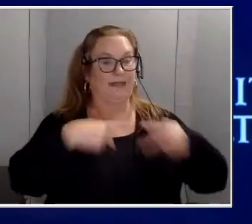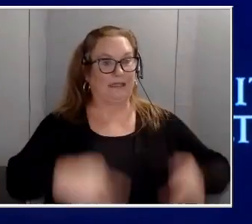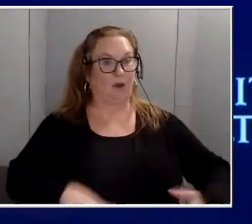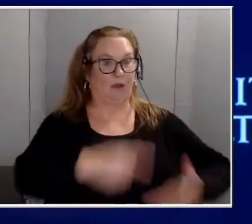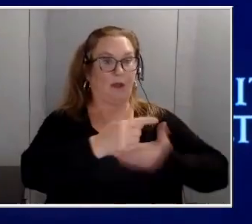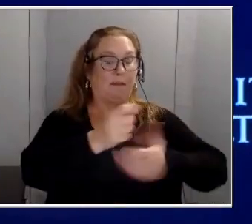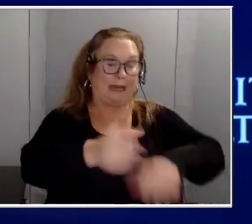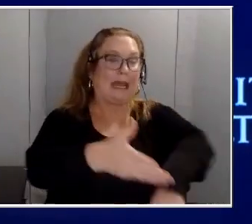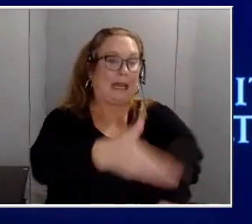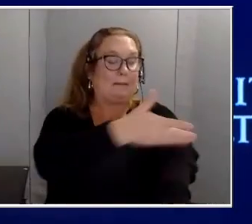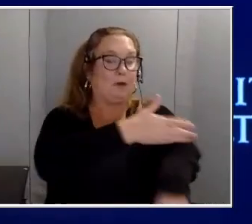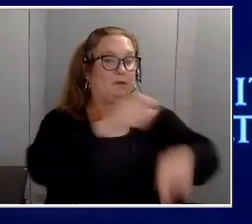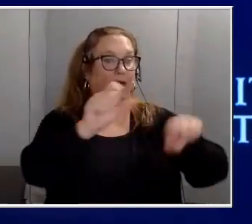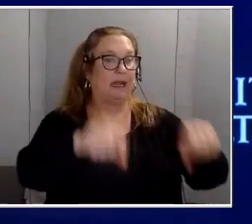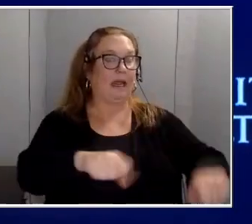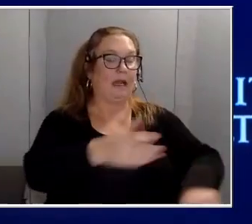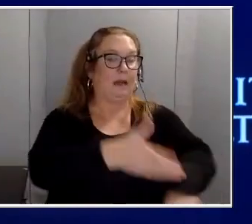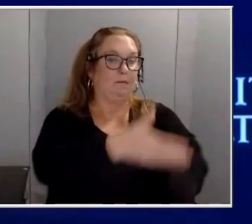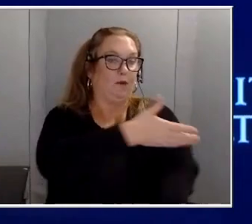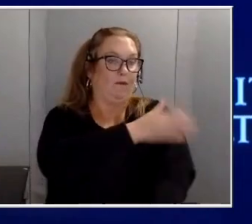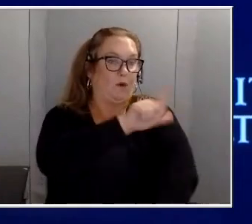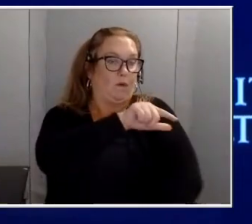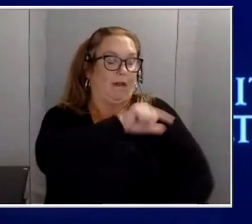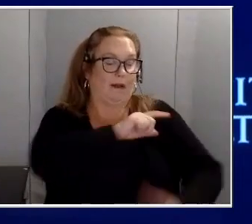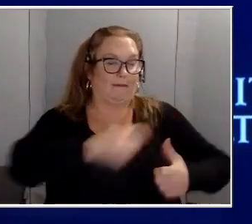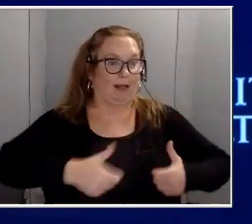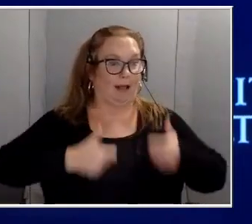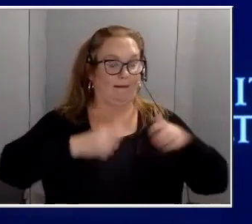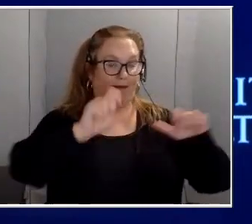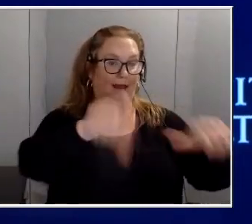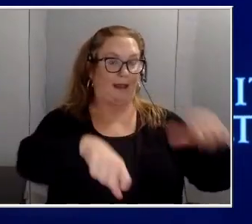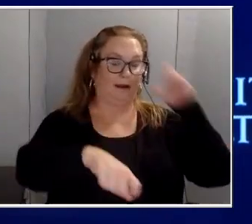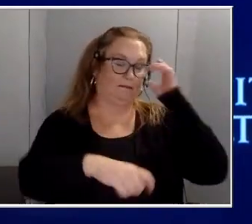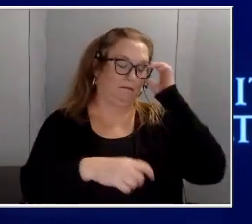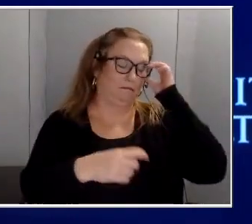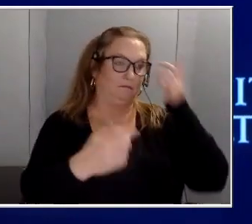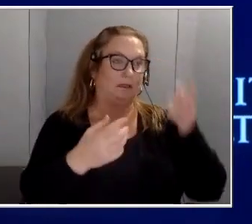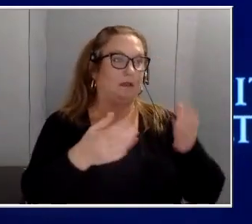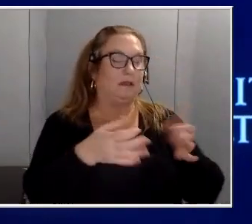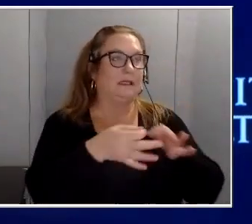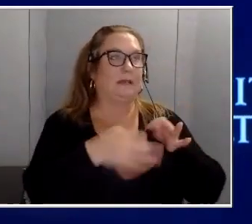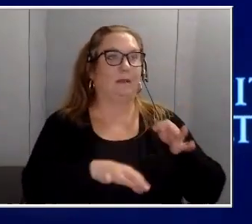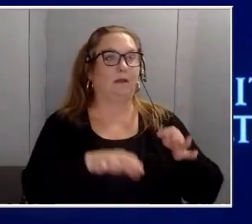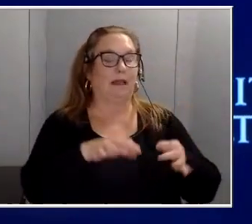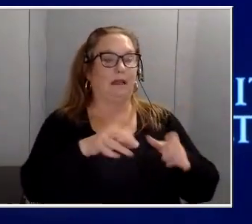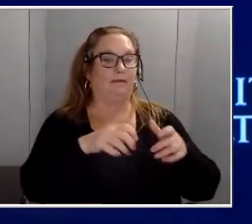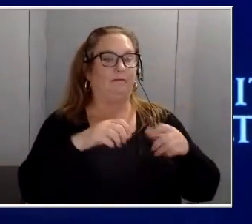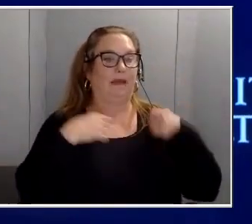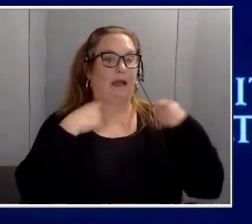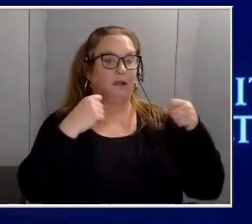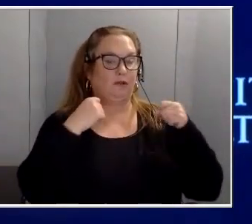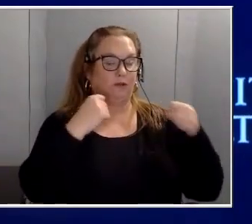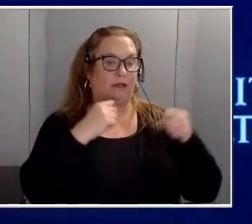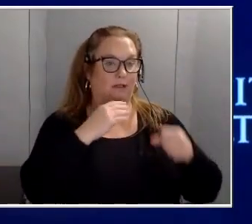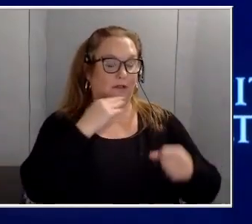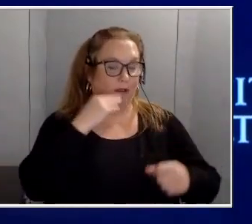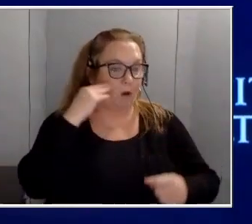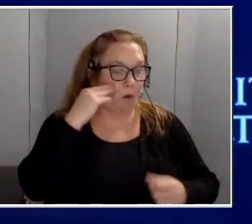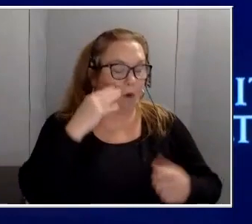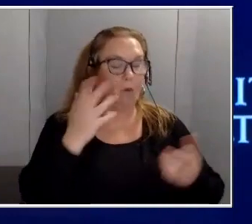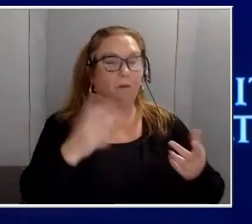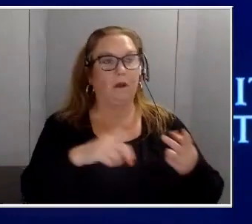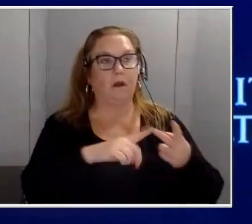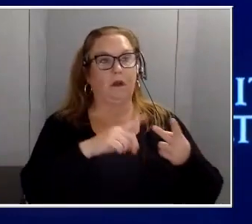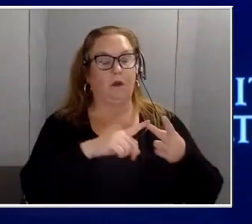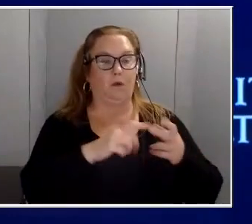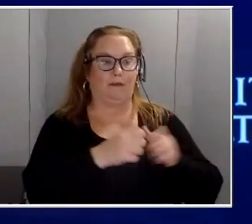their symptoms and improve your quality of life. It can be something as simple as sort of doing the exercises on your own at home. We have a